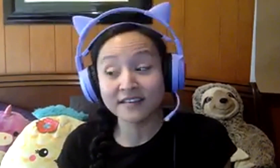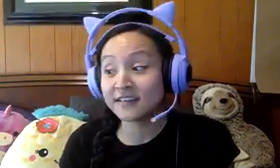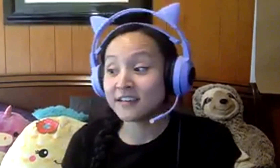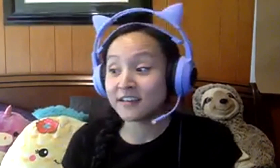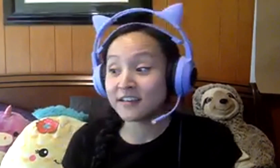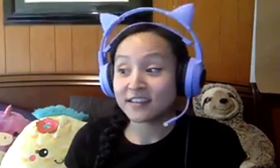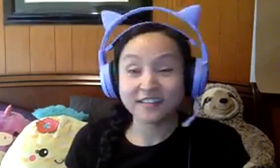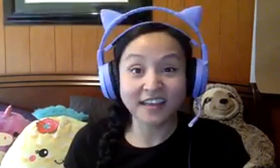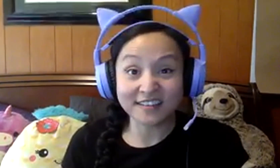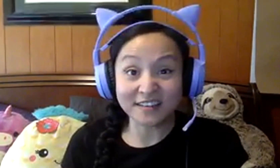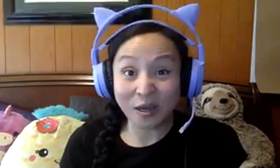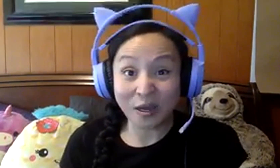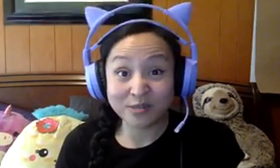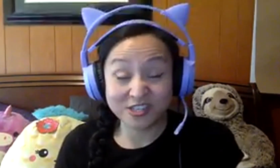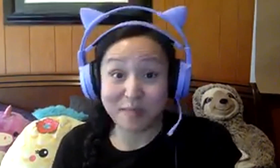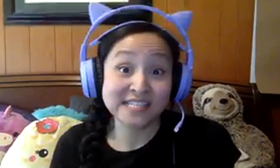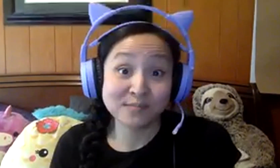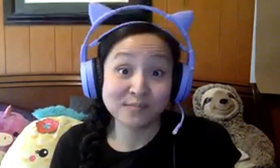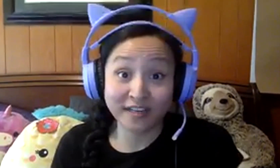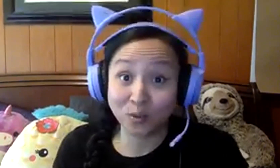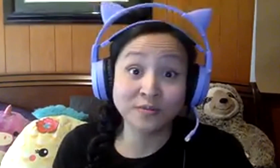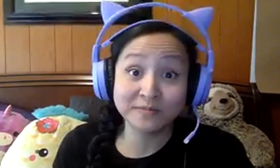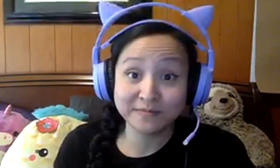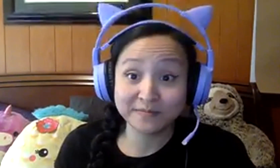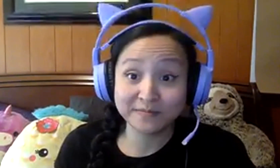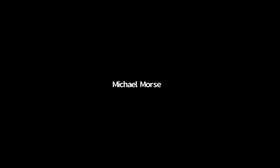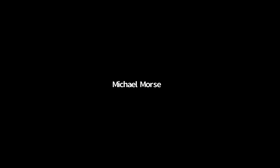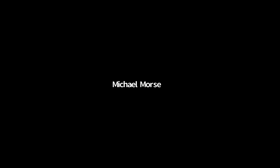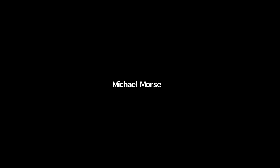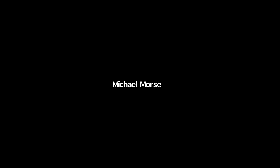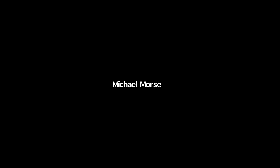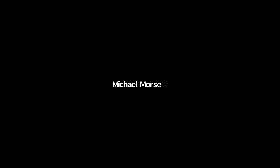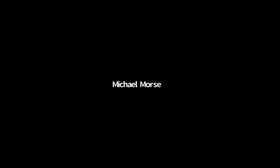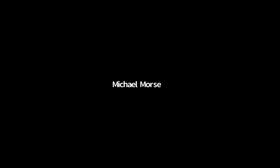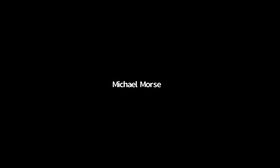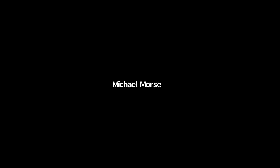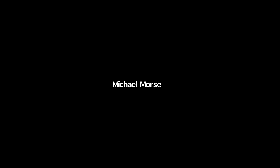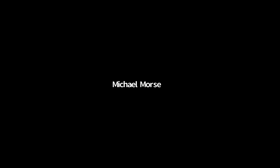boy. They didn't know I was just man-spreading in the womb.